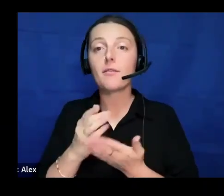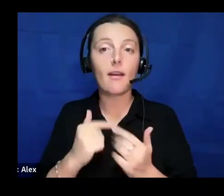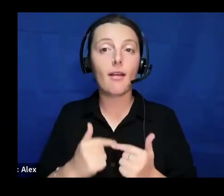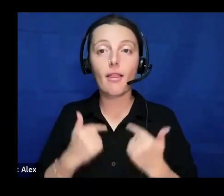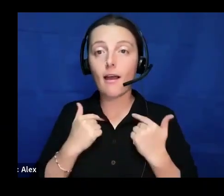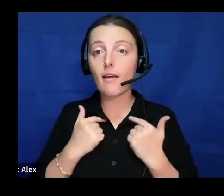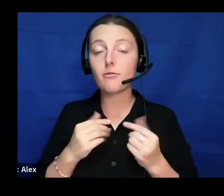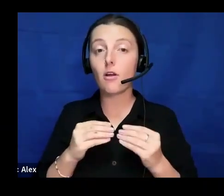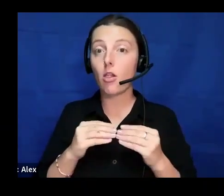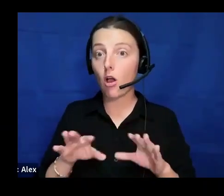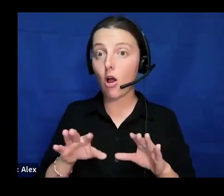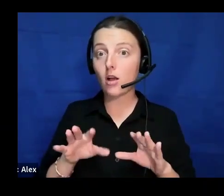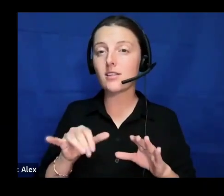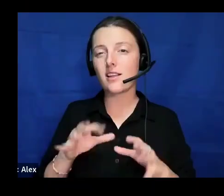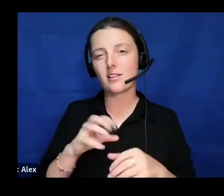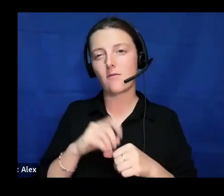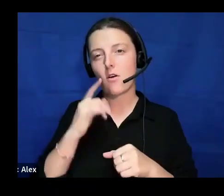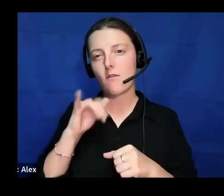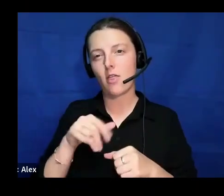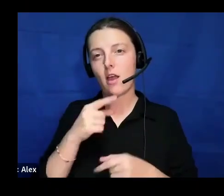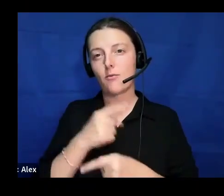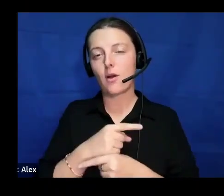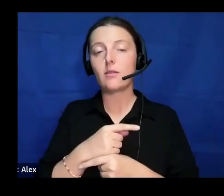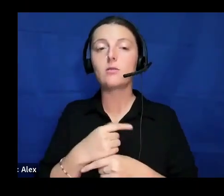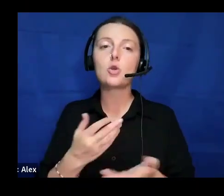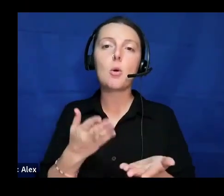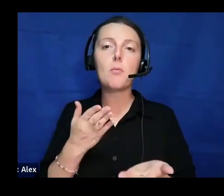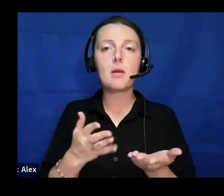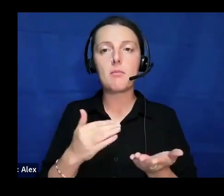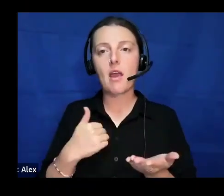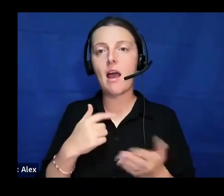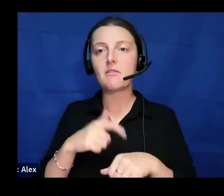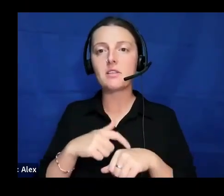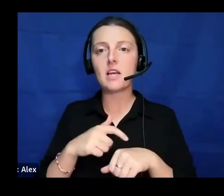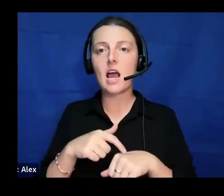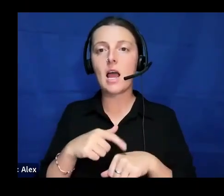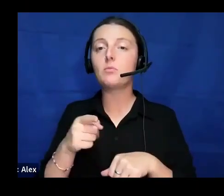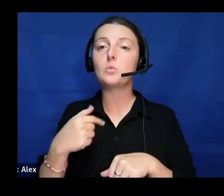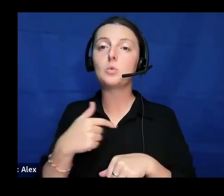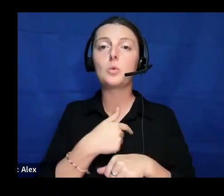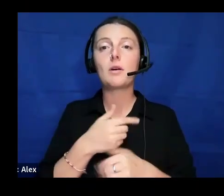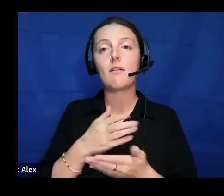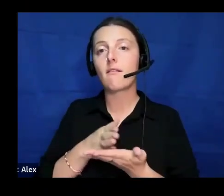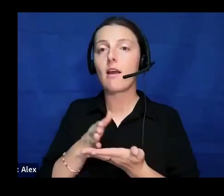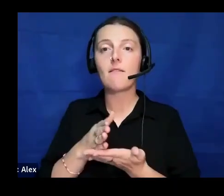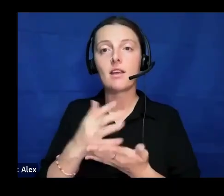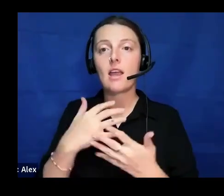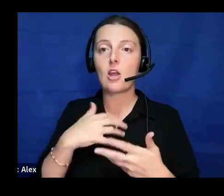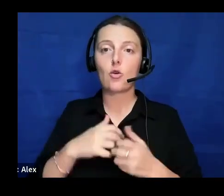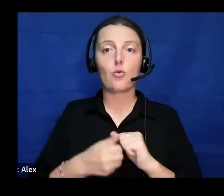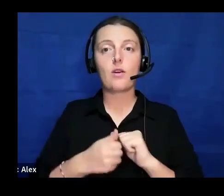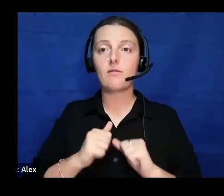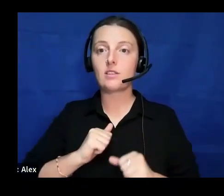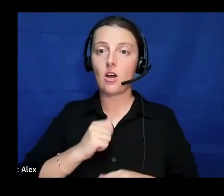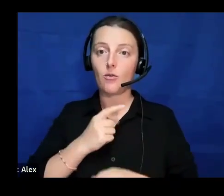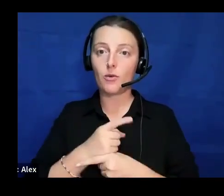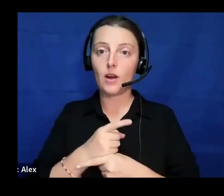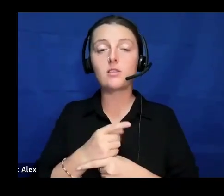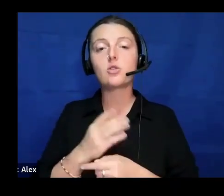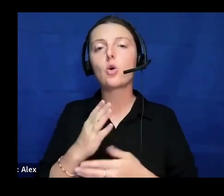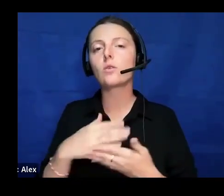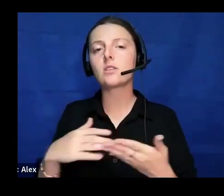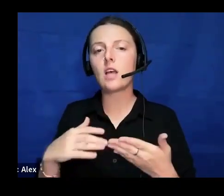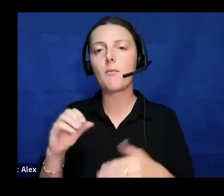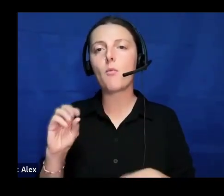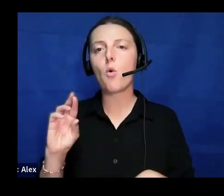loss is part of that. And so, there might be times where we are navigating grief ourselves. And so some organizations that